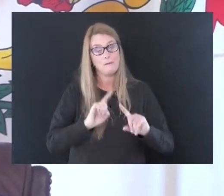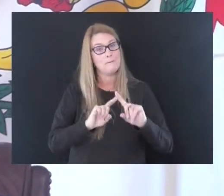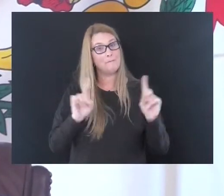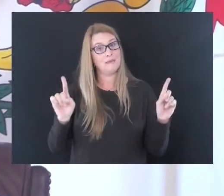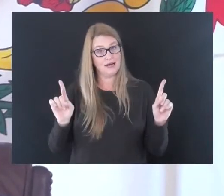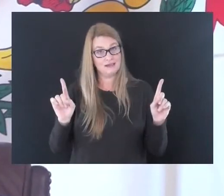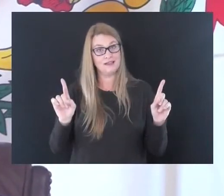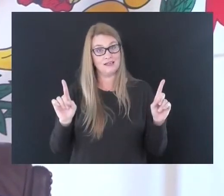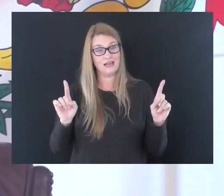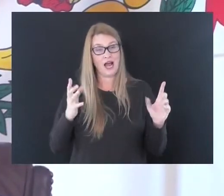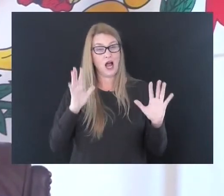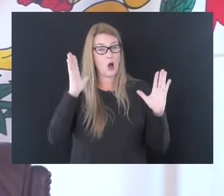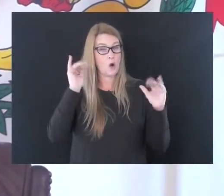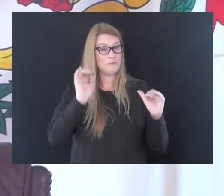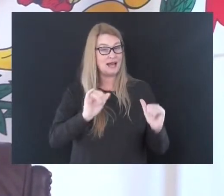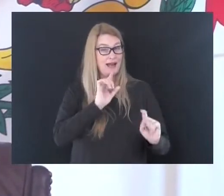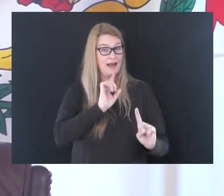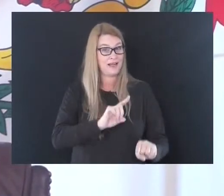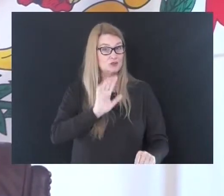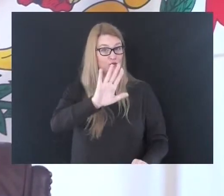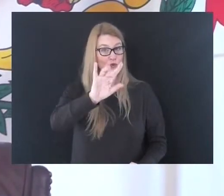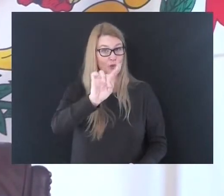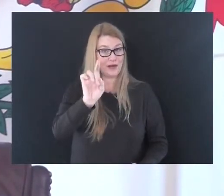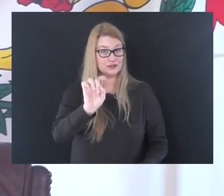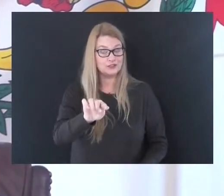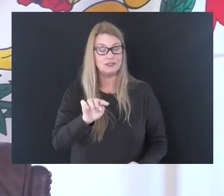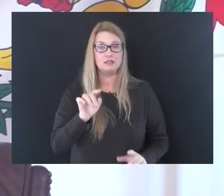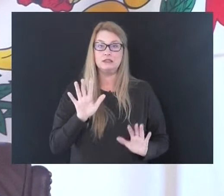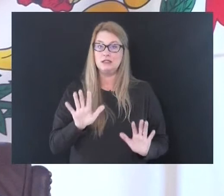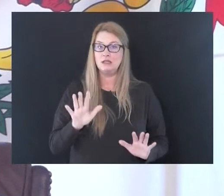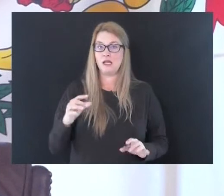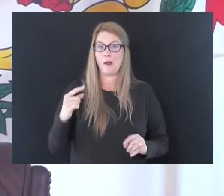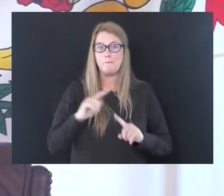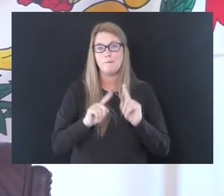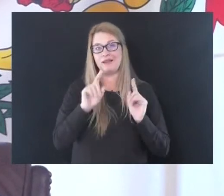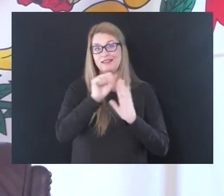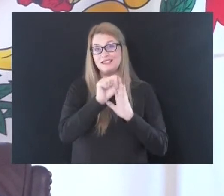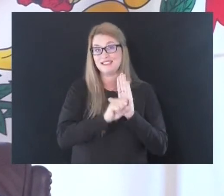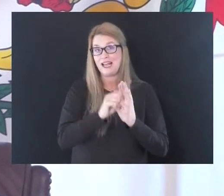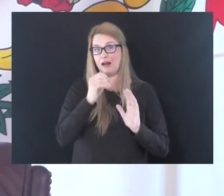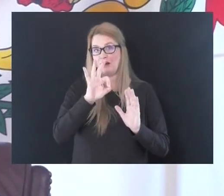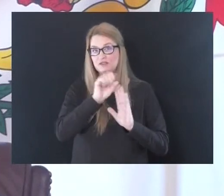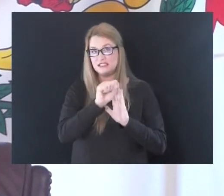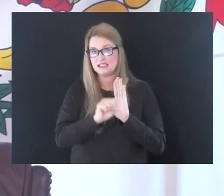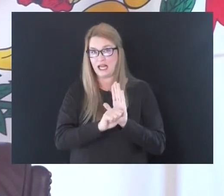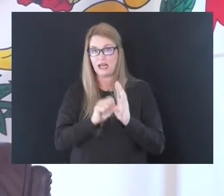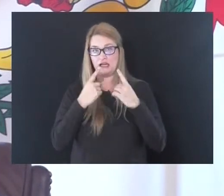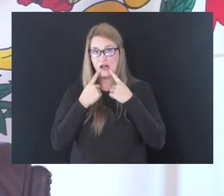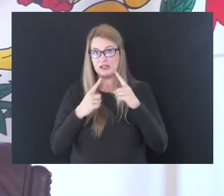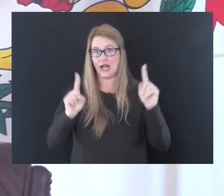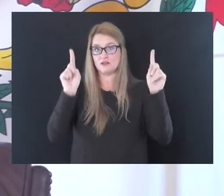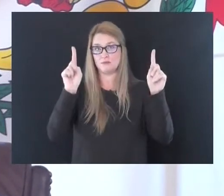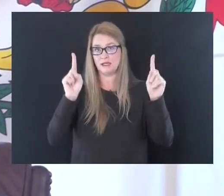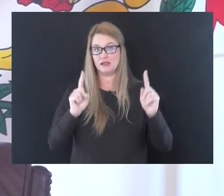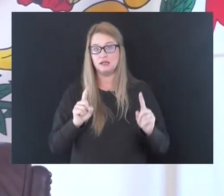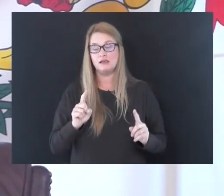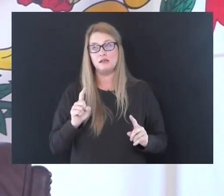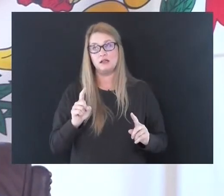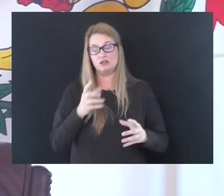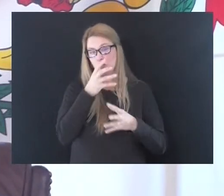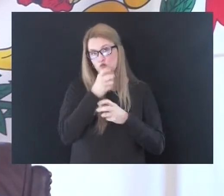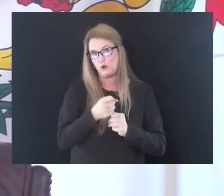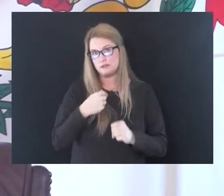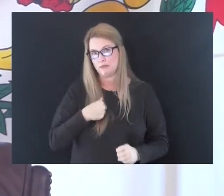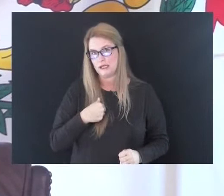nevertheless, I hope that answers your question. As far as the State of the State, trust me, I